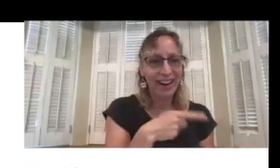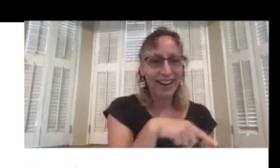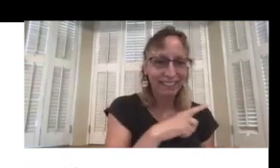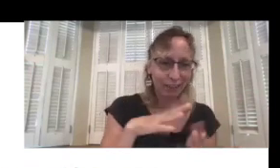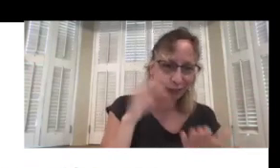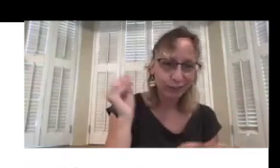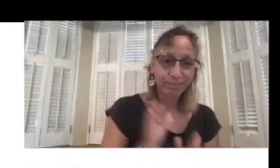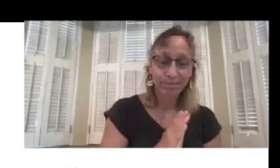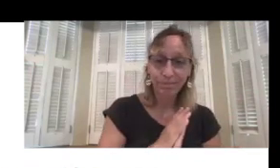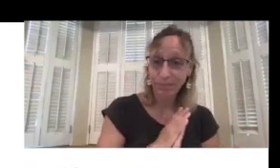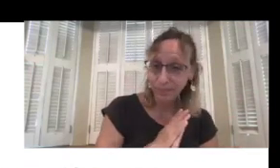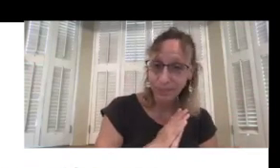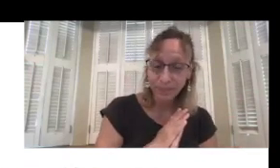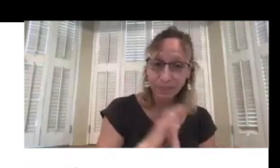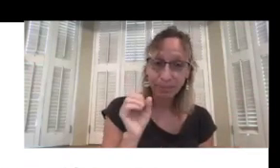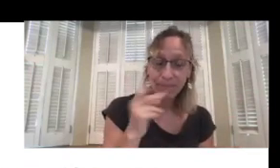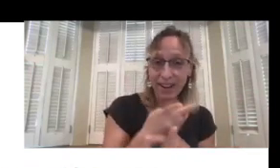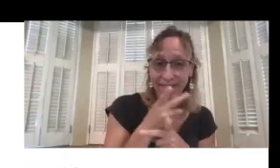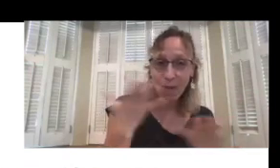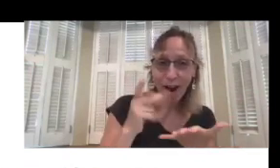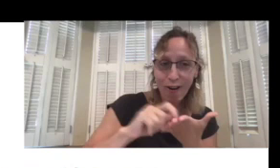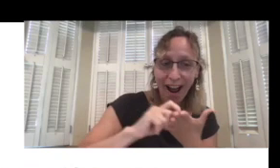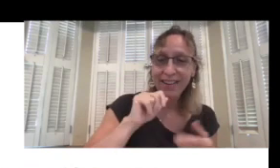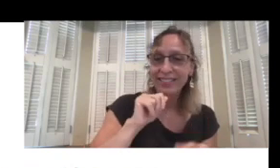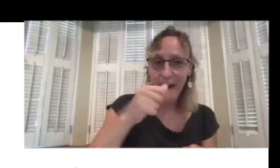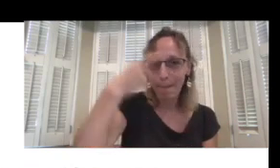make appropriate accommodations for the students, they will learn.